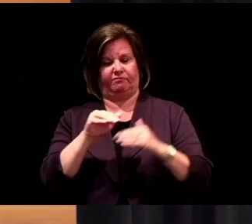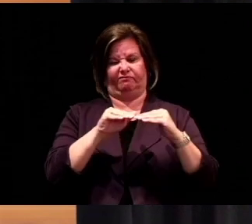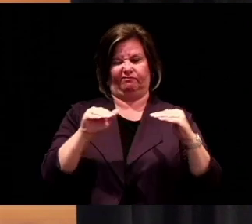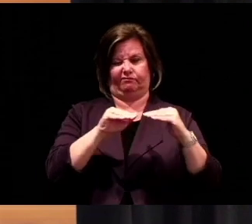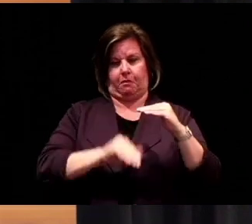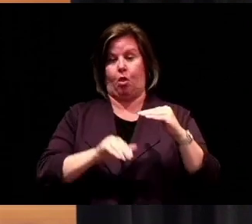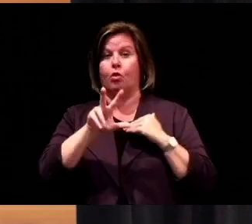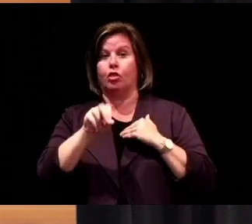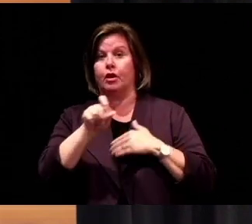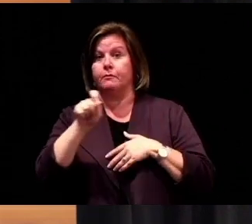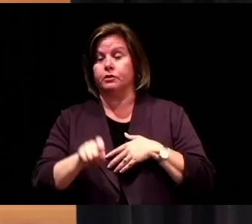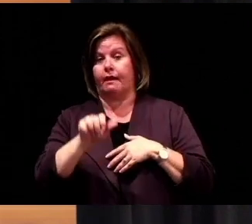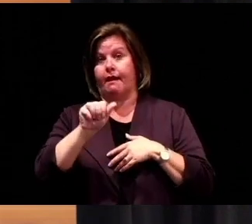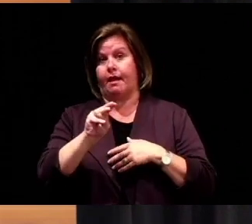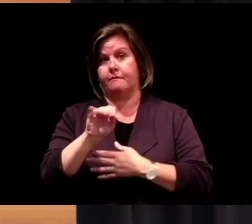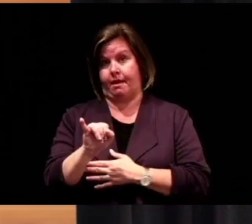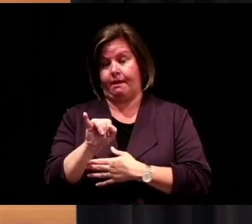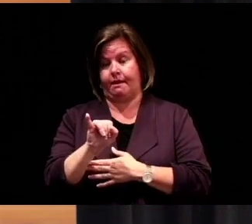two questions. And